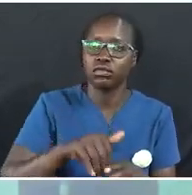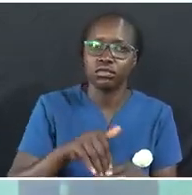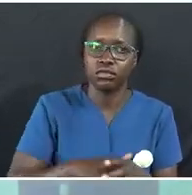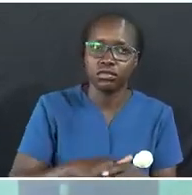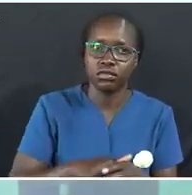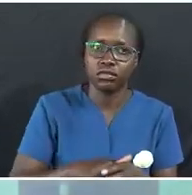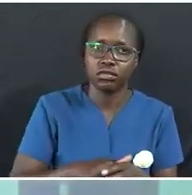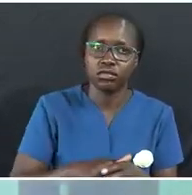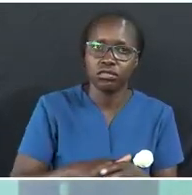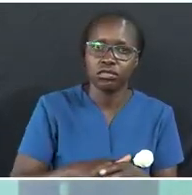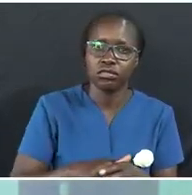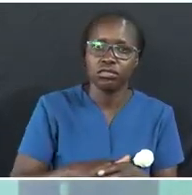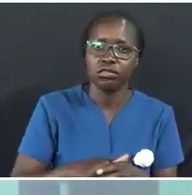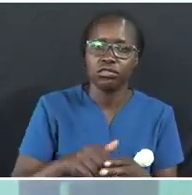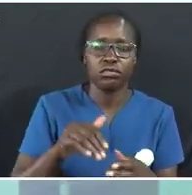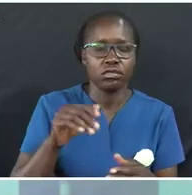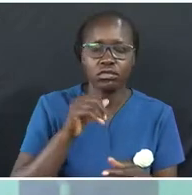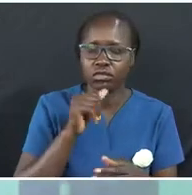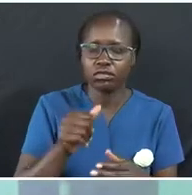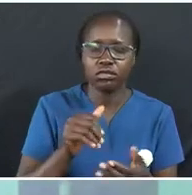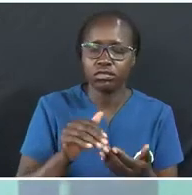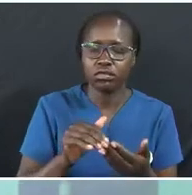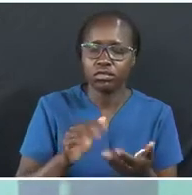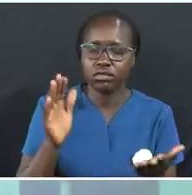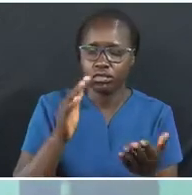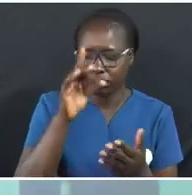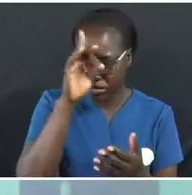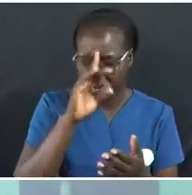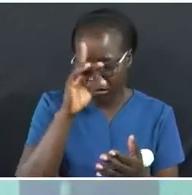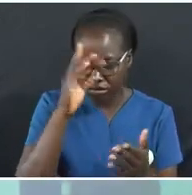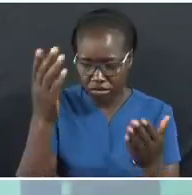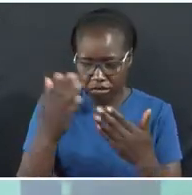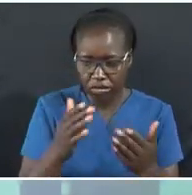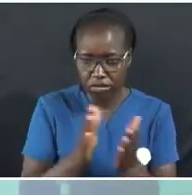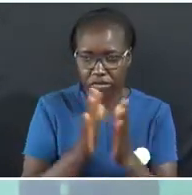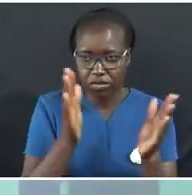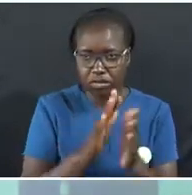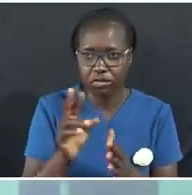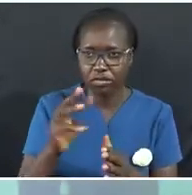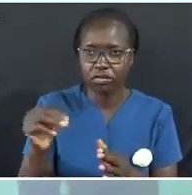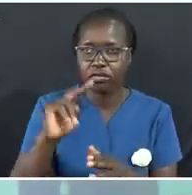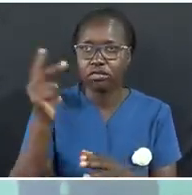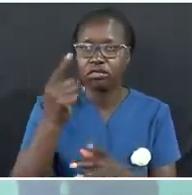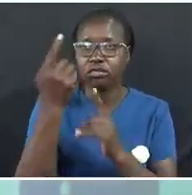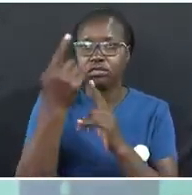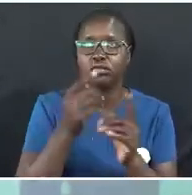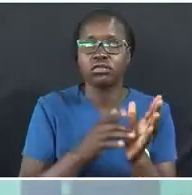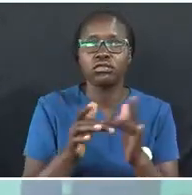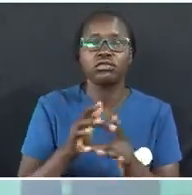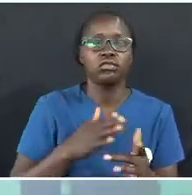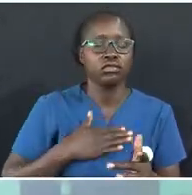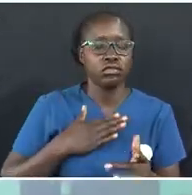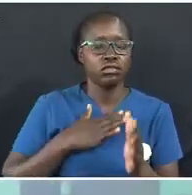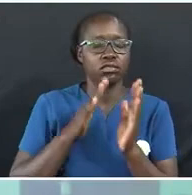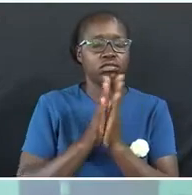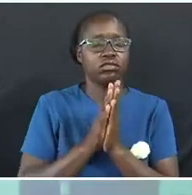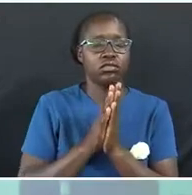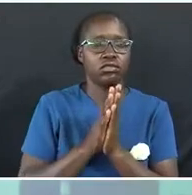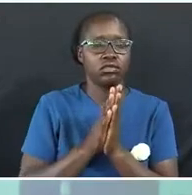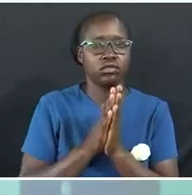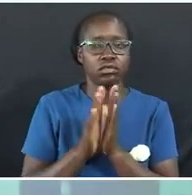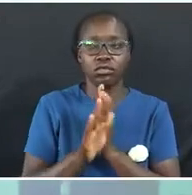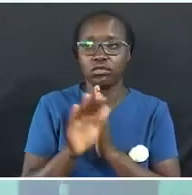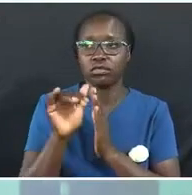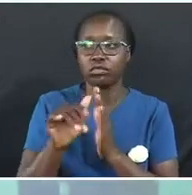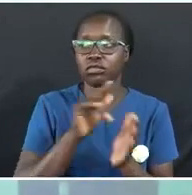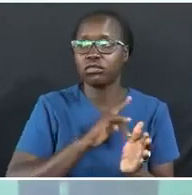There is nothing more urgent than winning souls and prepare them for the second coming of Jesus. My prayer this afternoon is that the